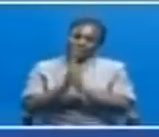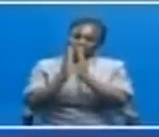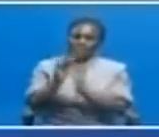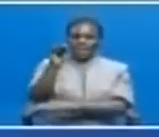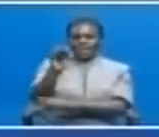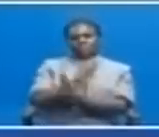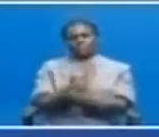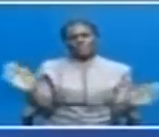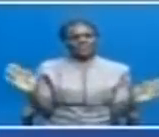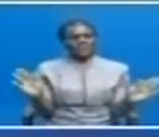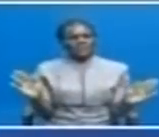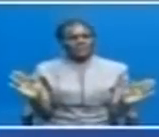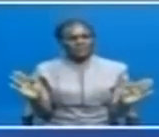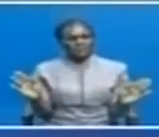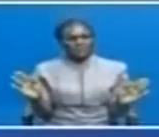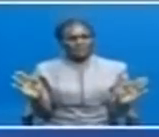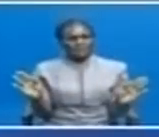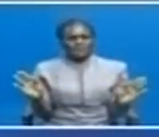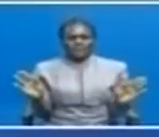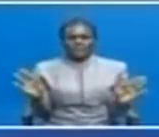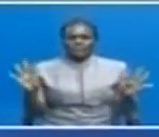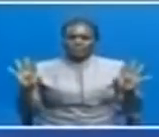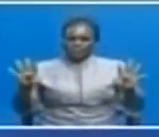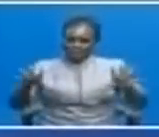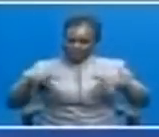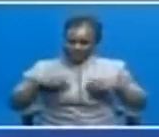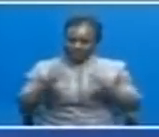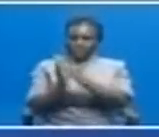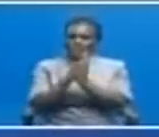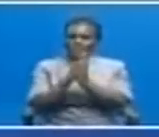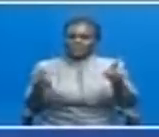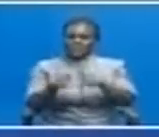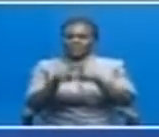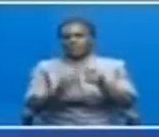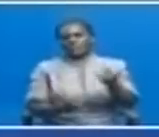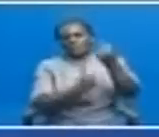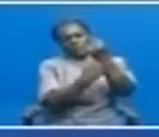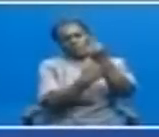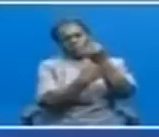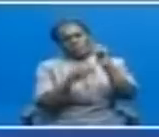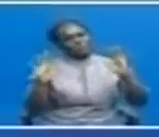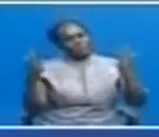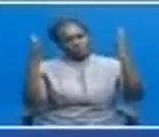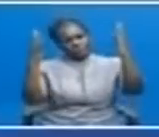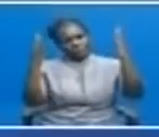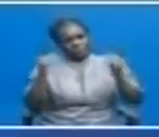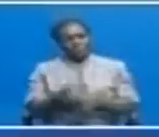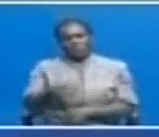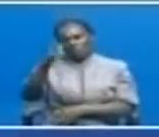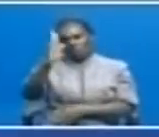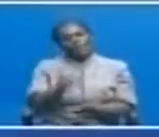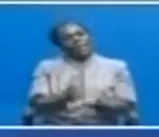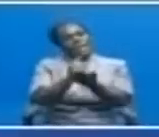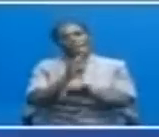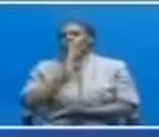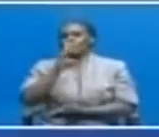and we also, we appreciate their prayers always and their support always, and I know God will help us